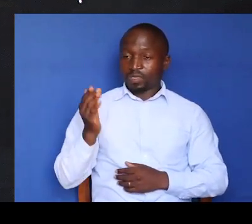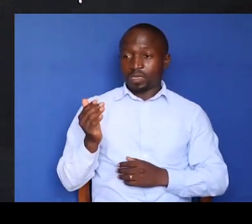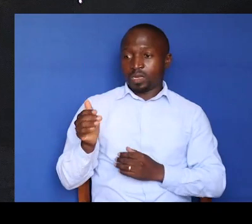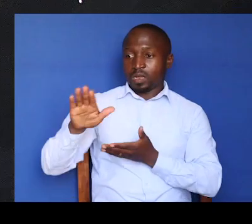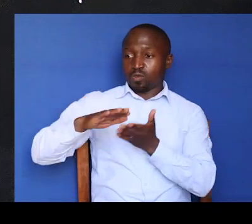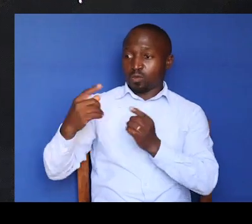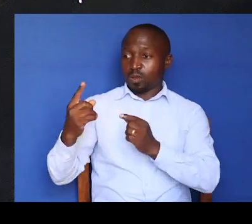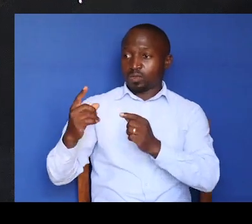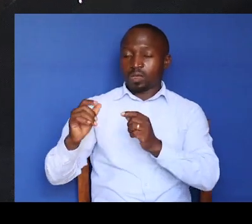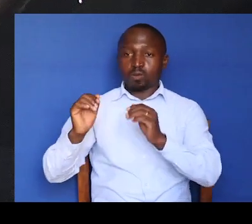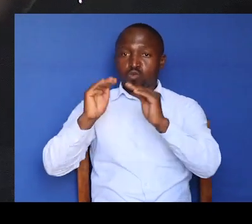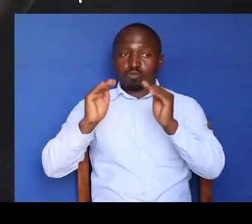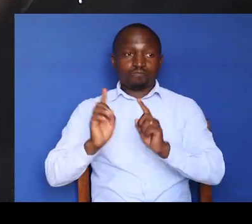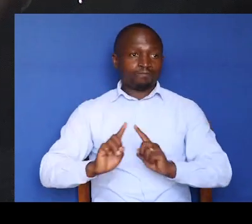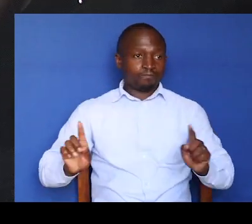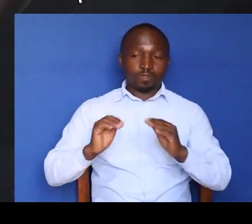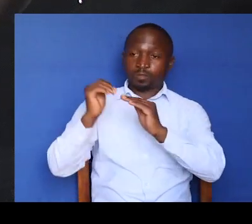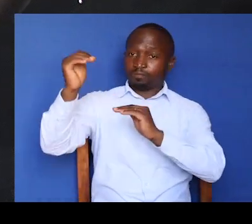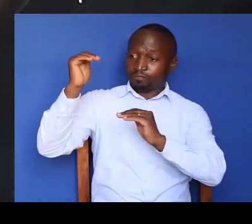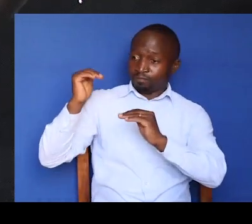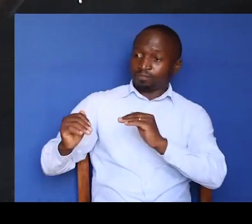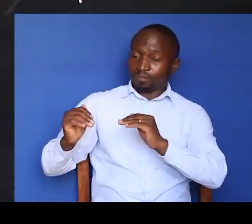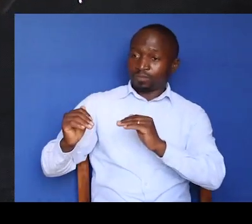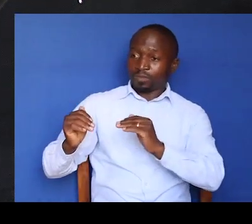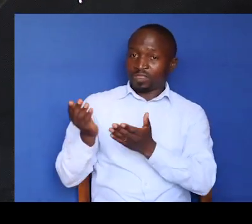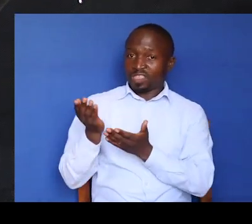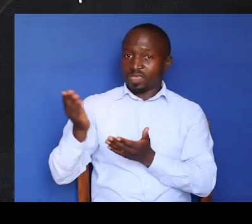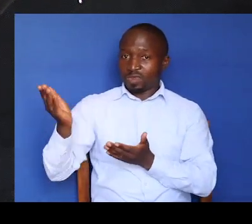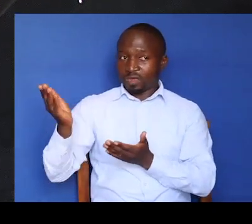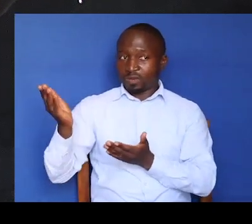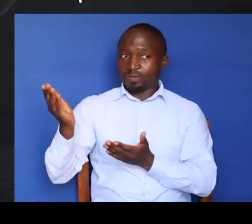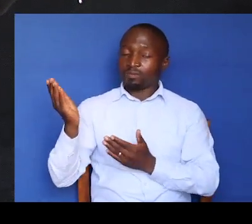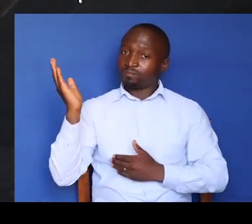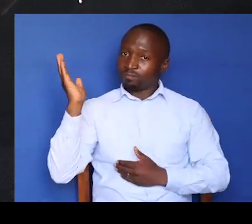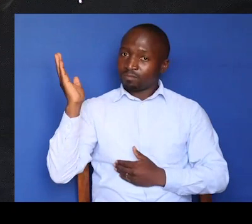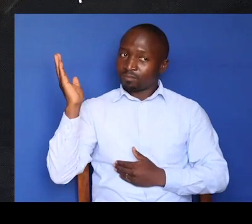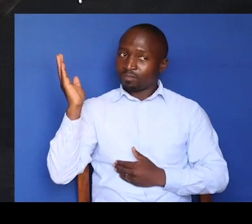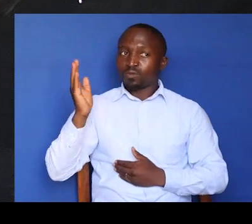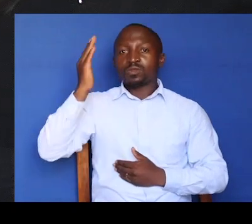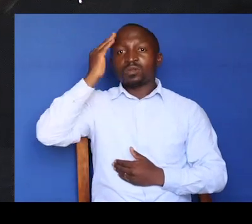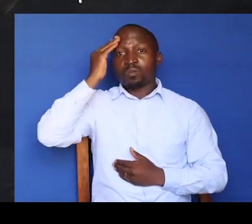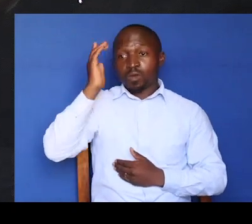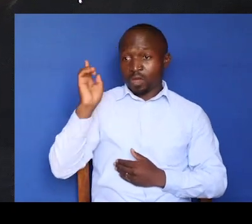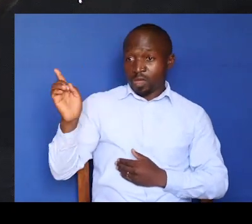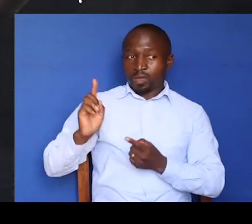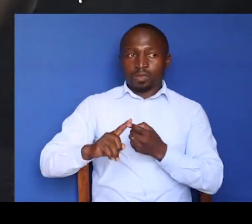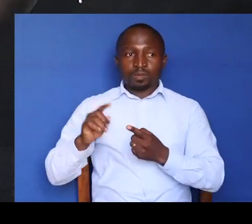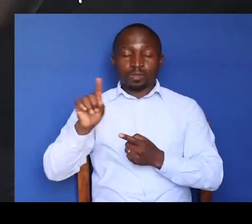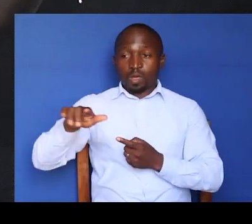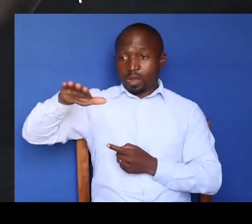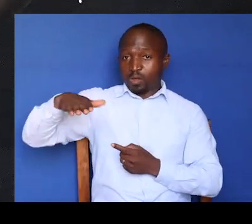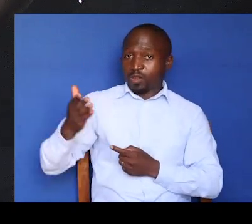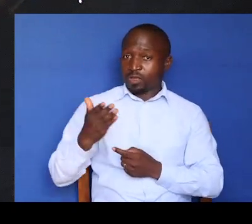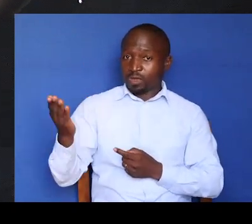of the features. This area has a distinctive appearance. We recognize it being